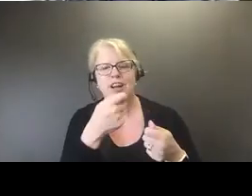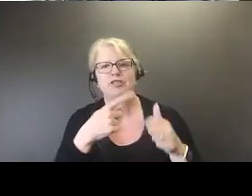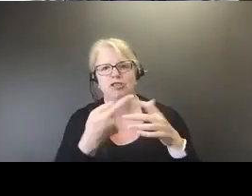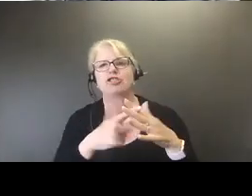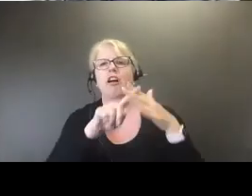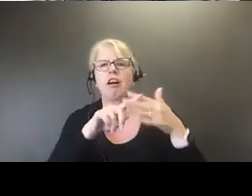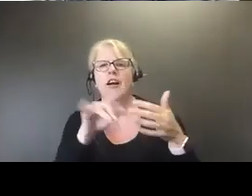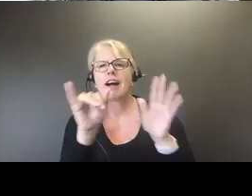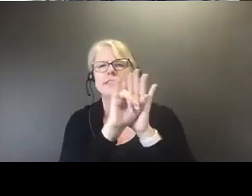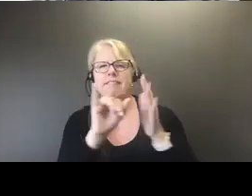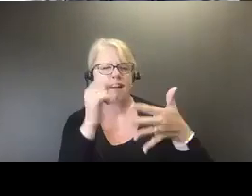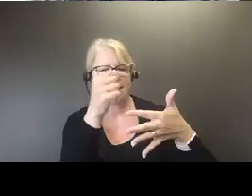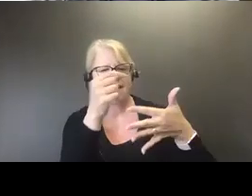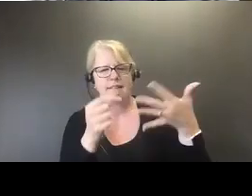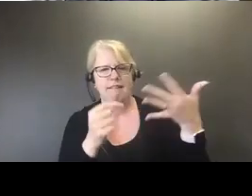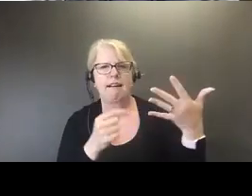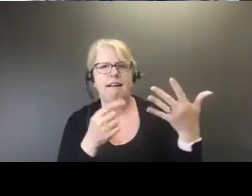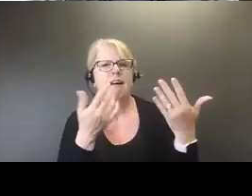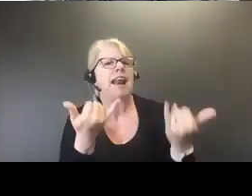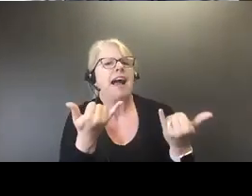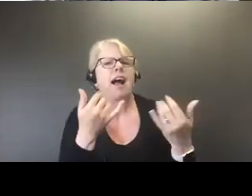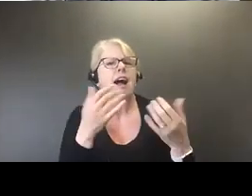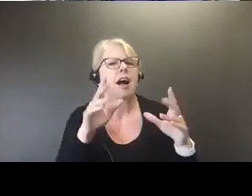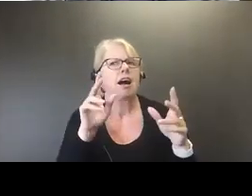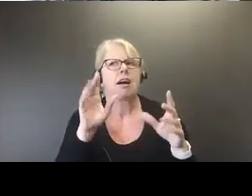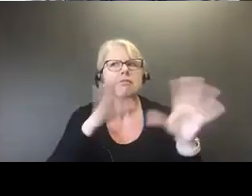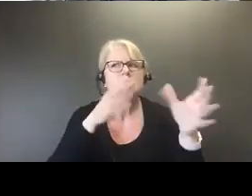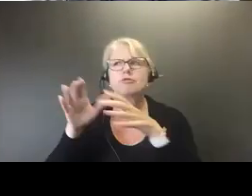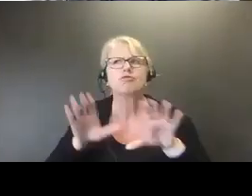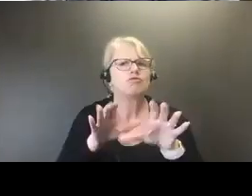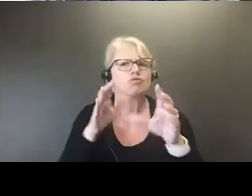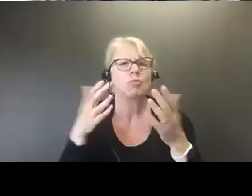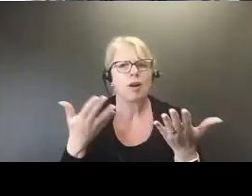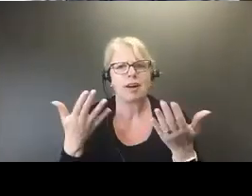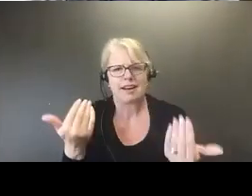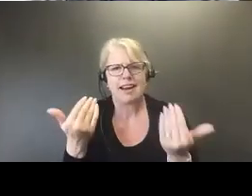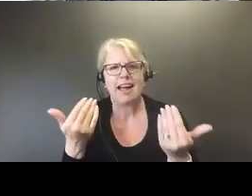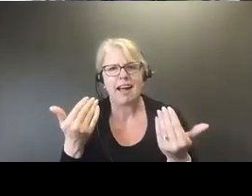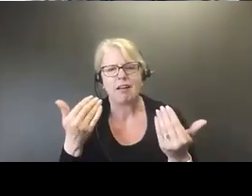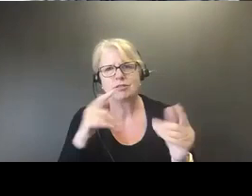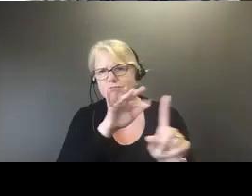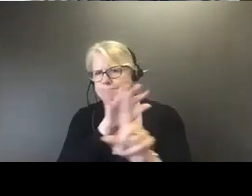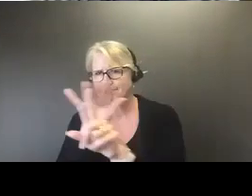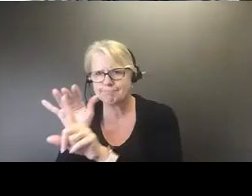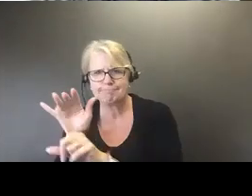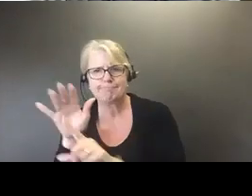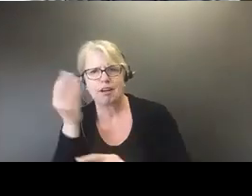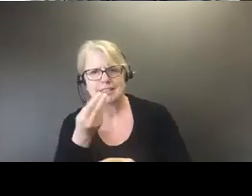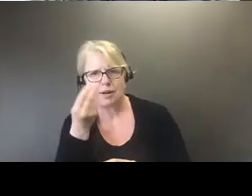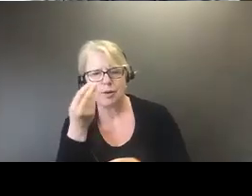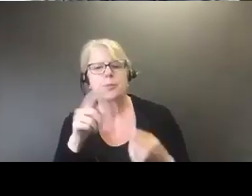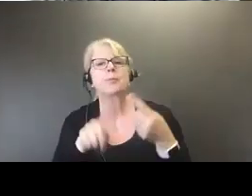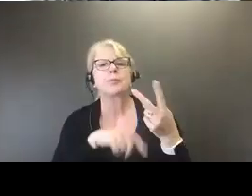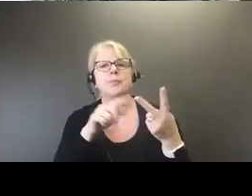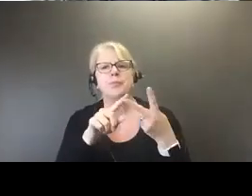identify existing practices across Ontario as part of an environmental scan. We've also